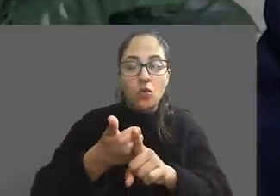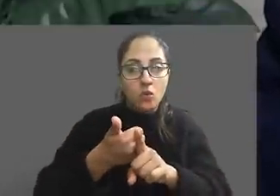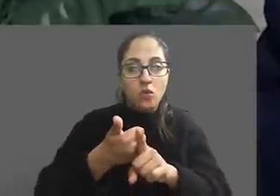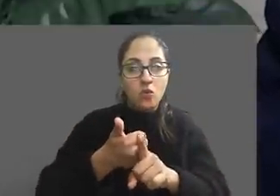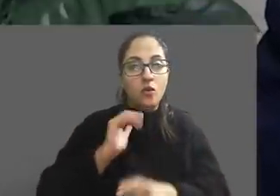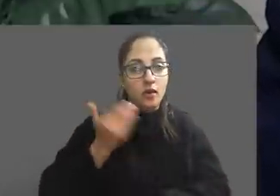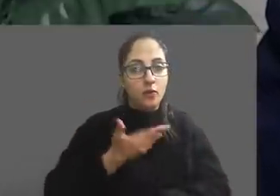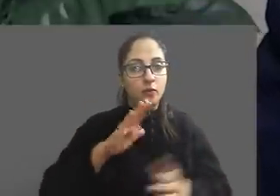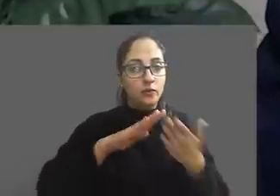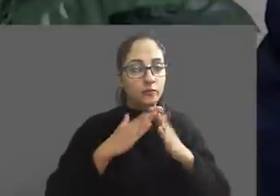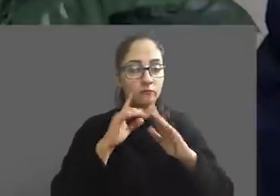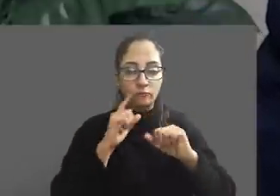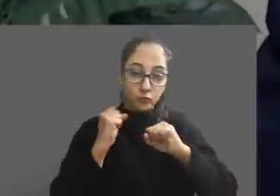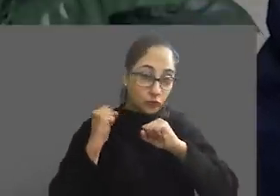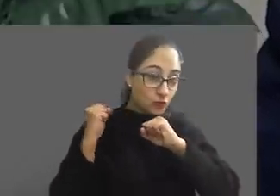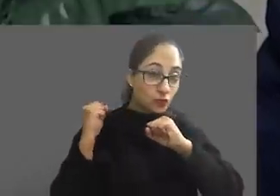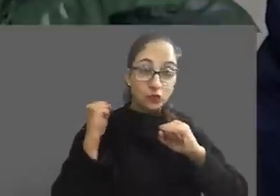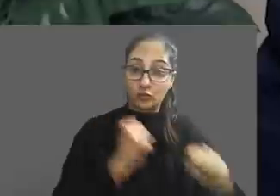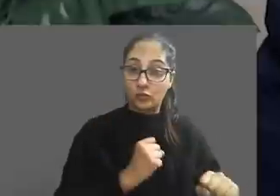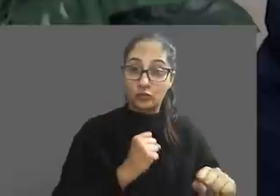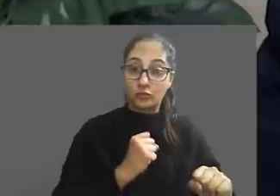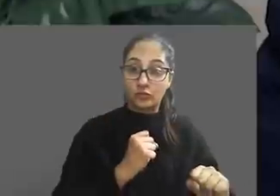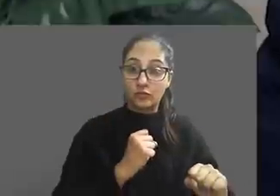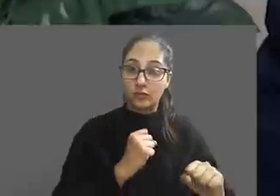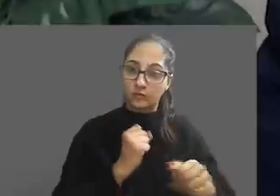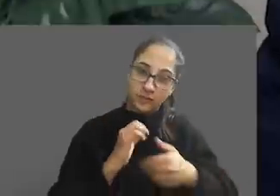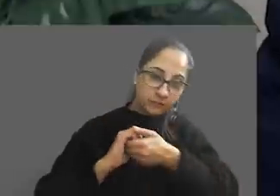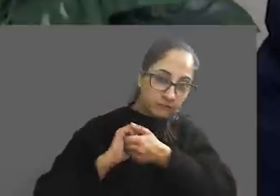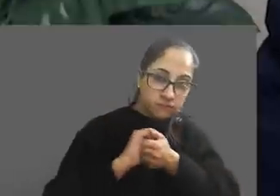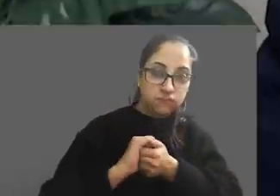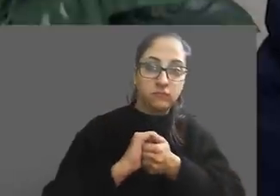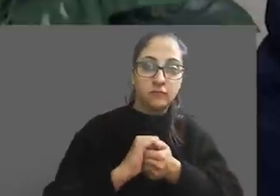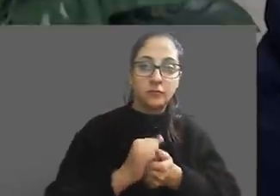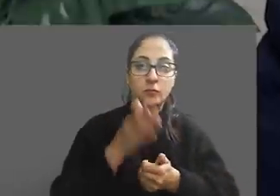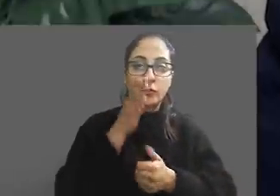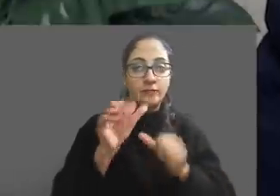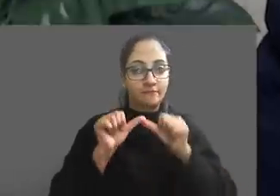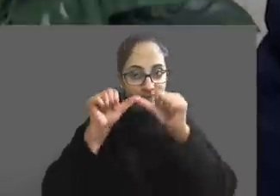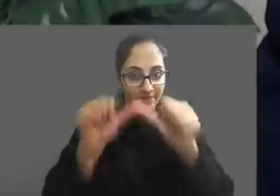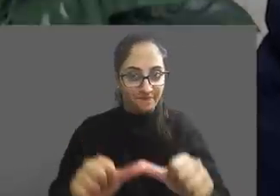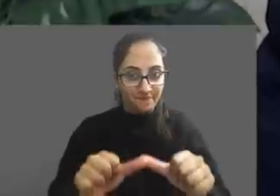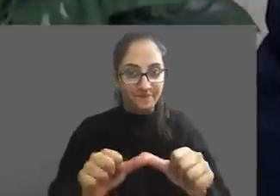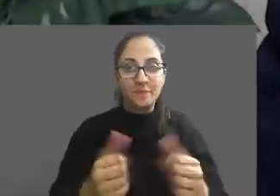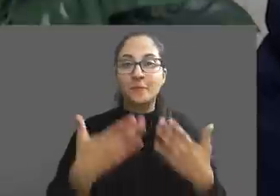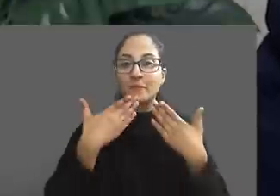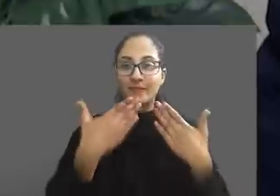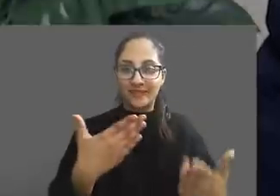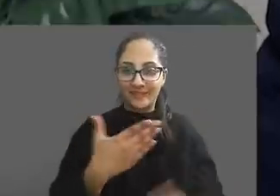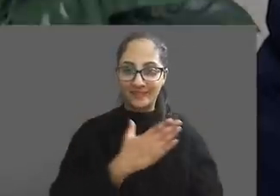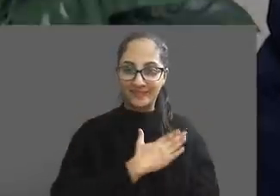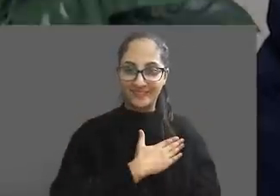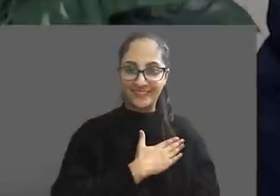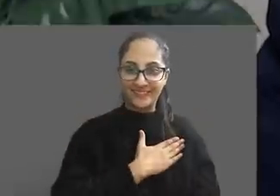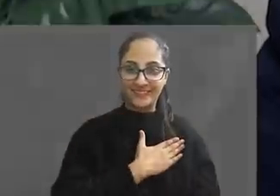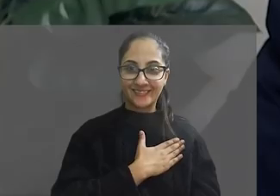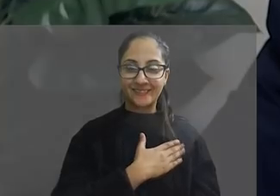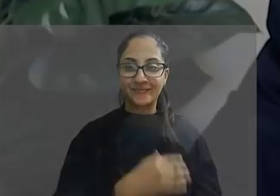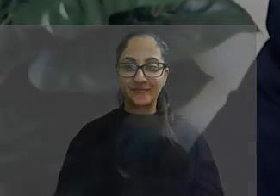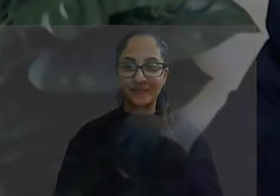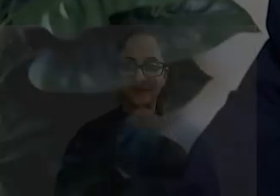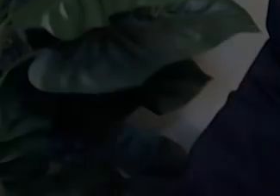we will build a better future. Thank you, and Ya Ali